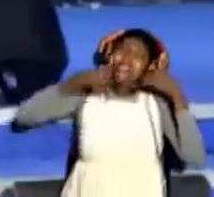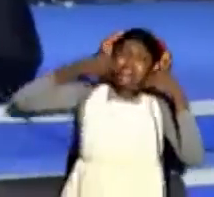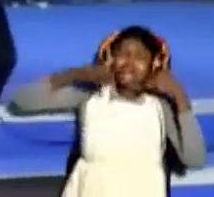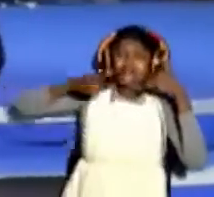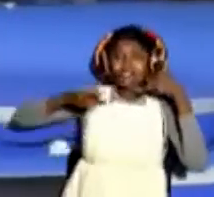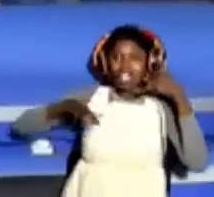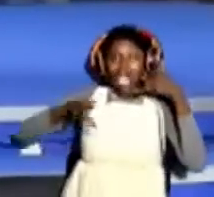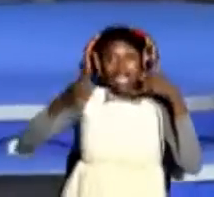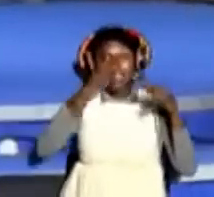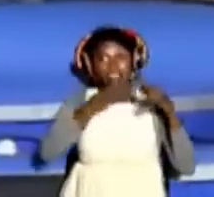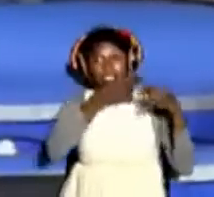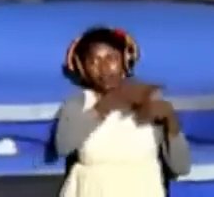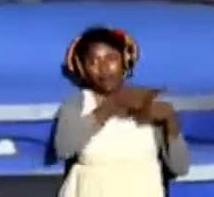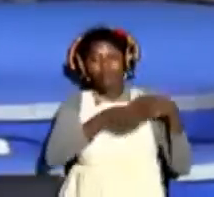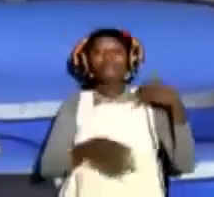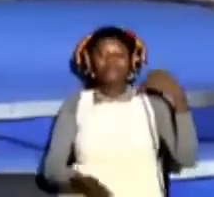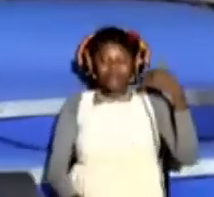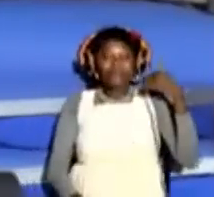and that is his name.